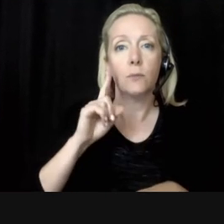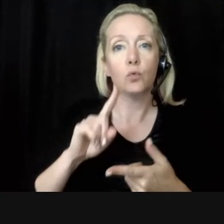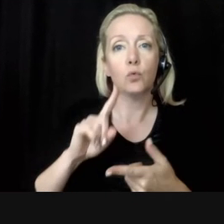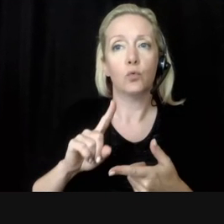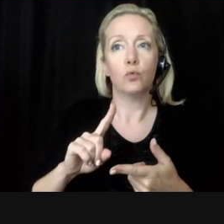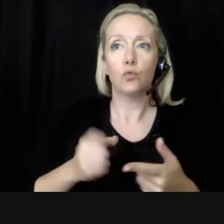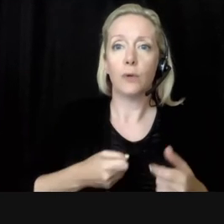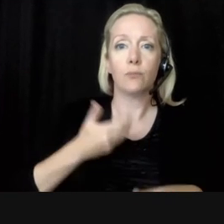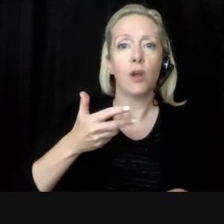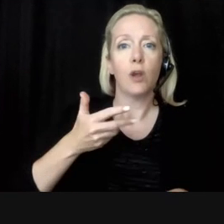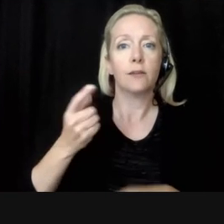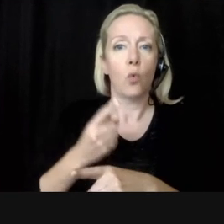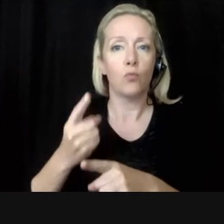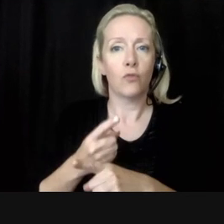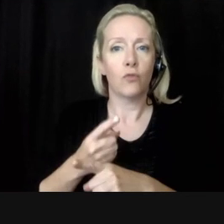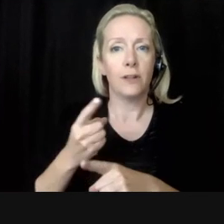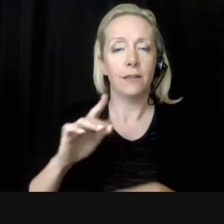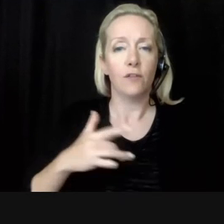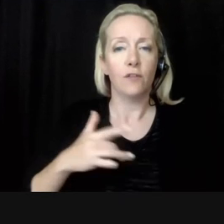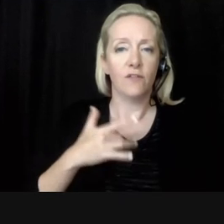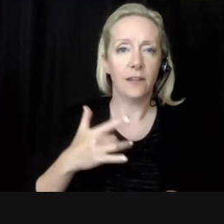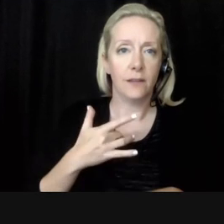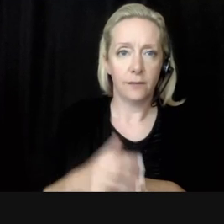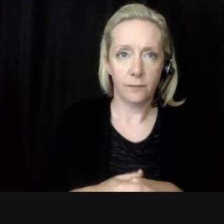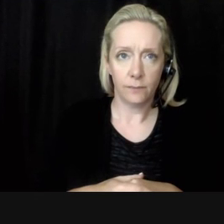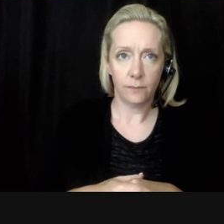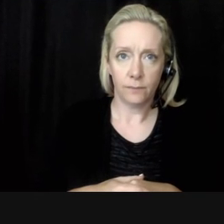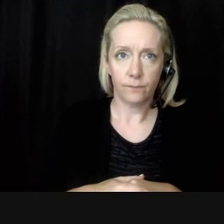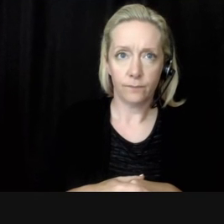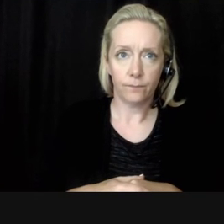express appropriately even what they are feeling.